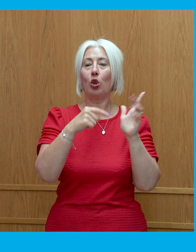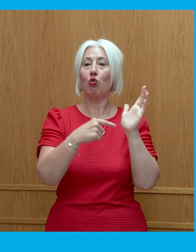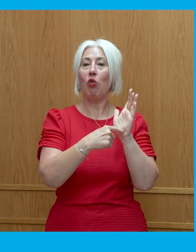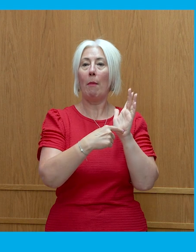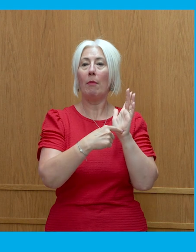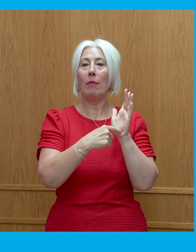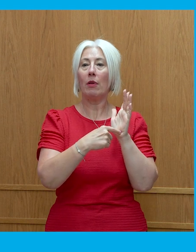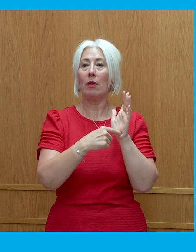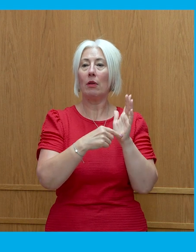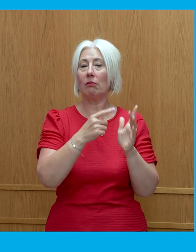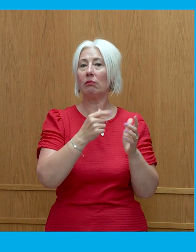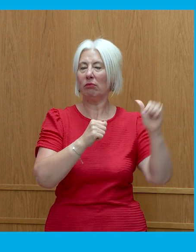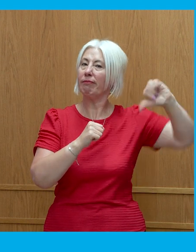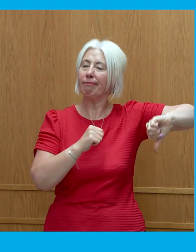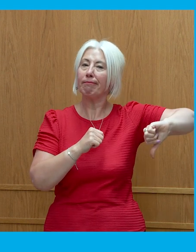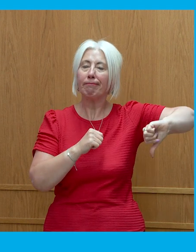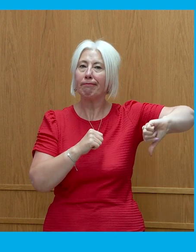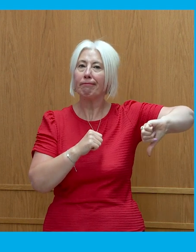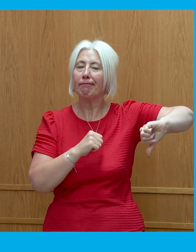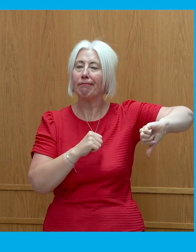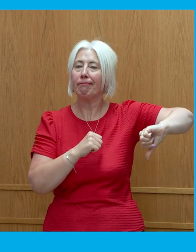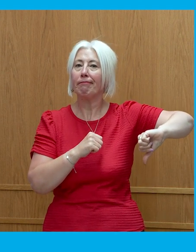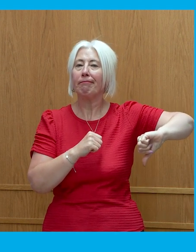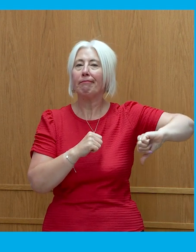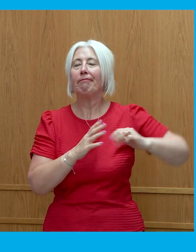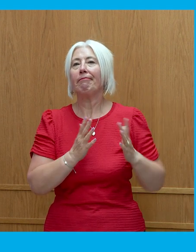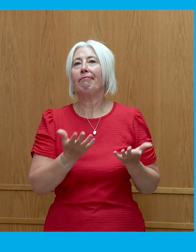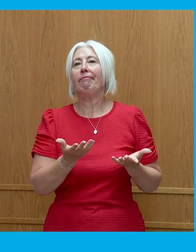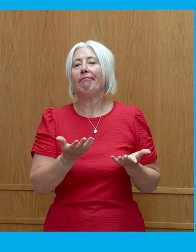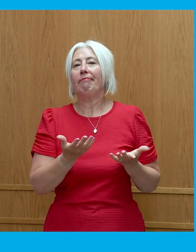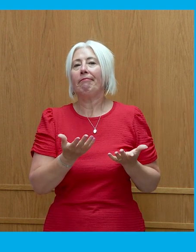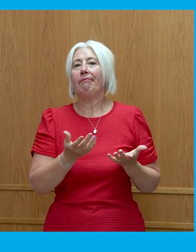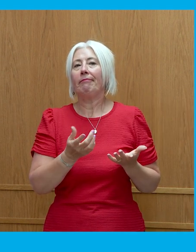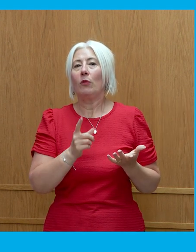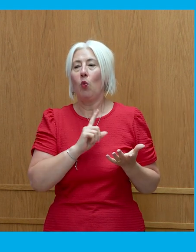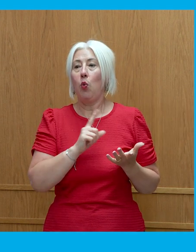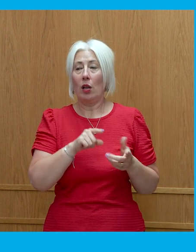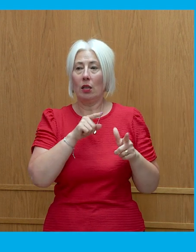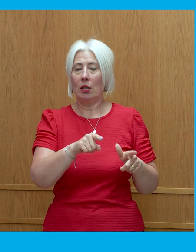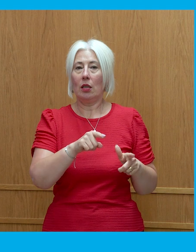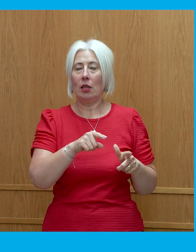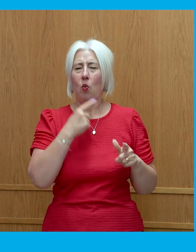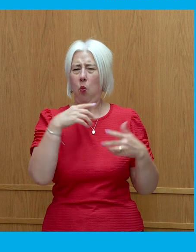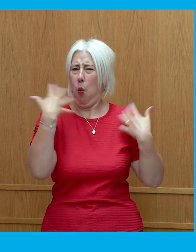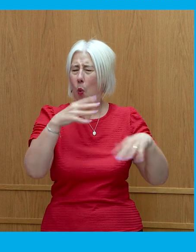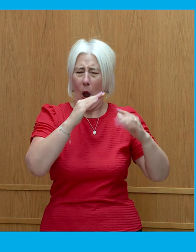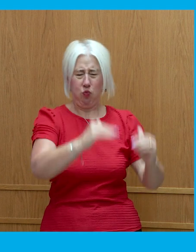Trump, it is Trump's to lose, less because of what an outstanding candidate he